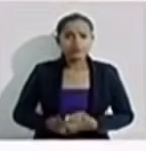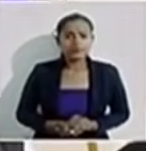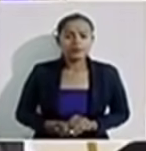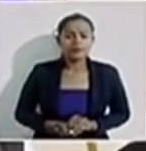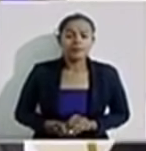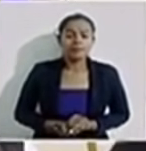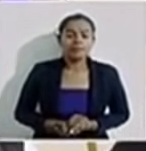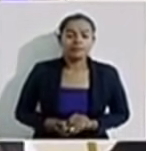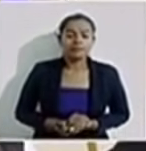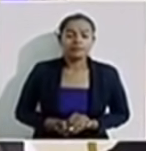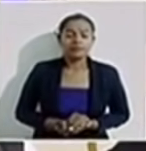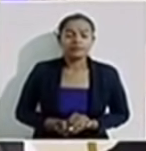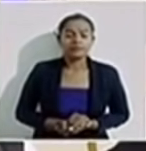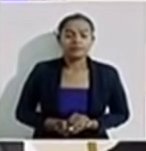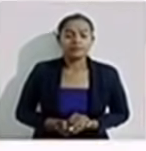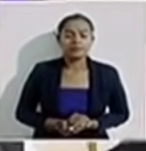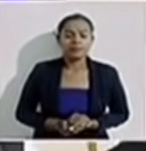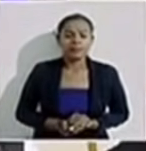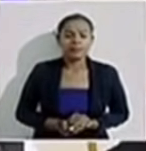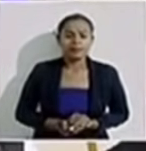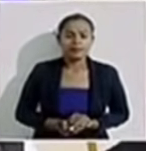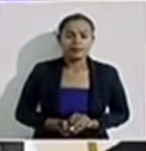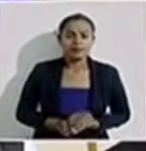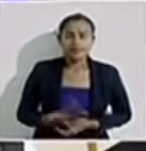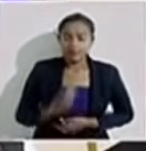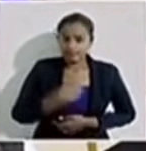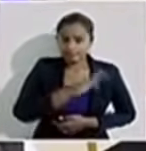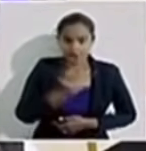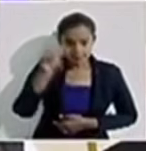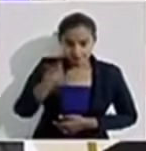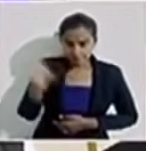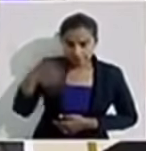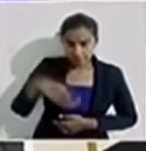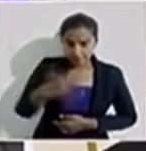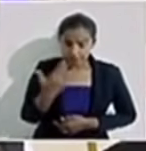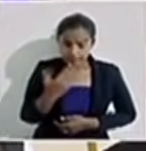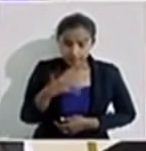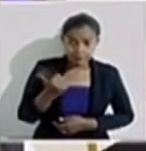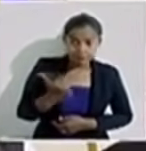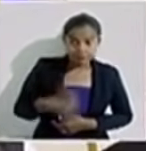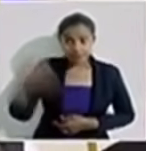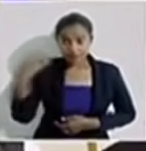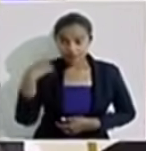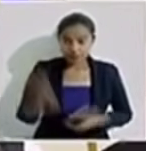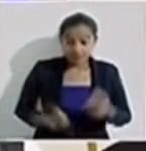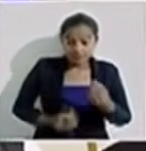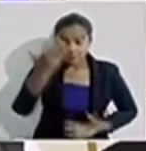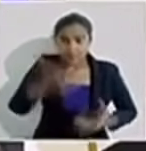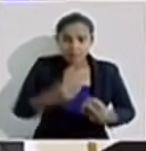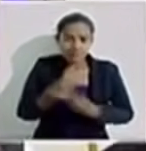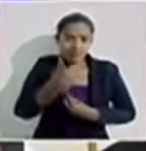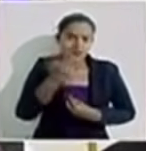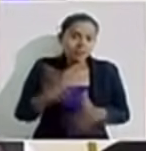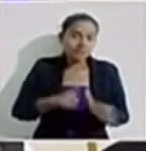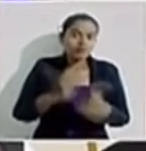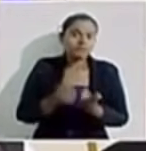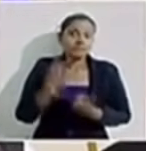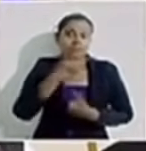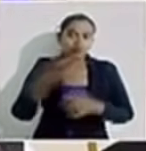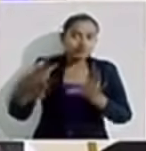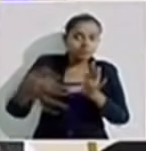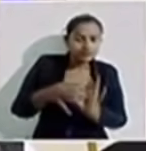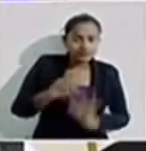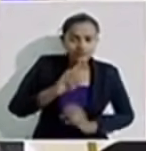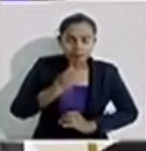Gnanasara Thera claimed there is a possibility of an extremist attack similar to that of the April 21st attacks occurring in the near future. The